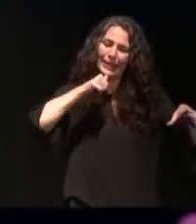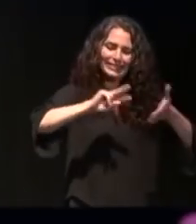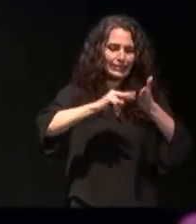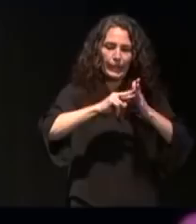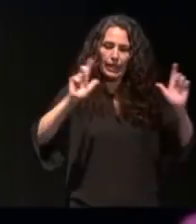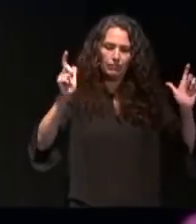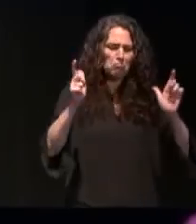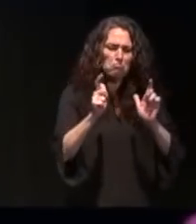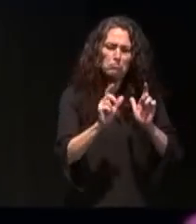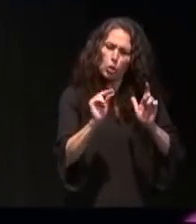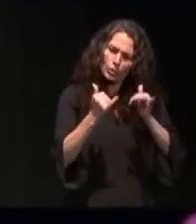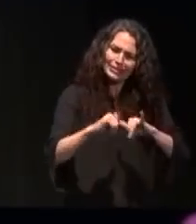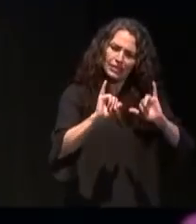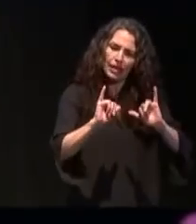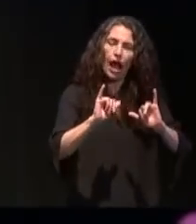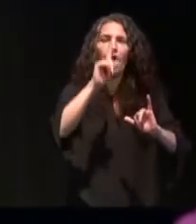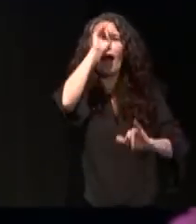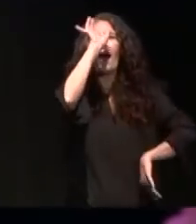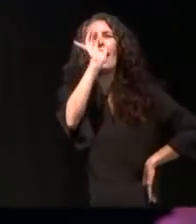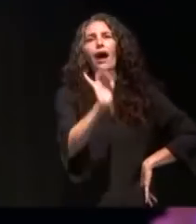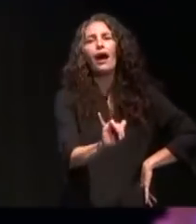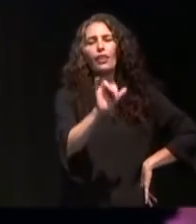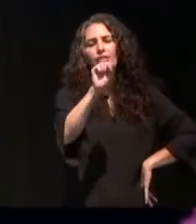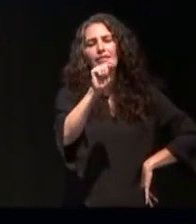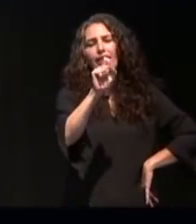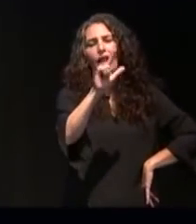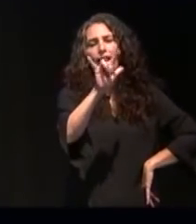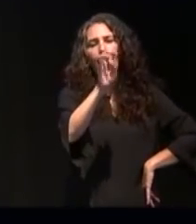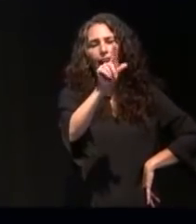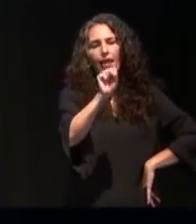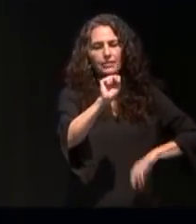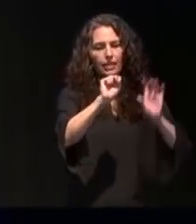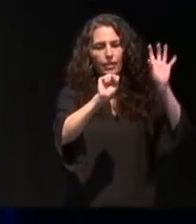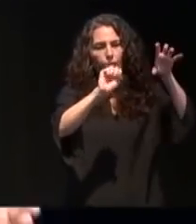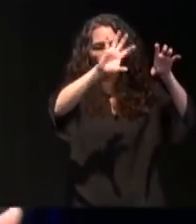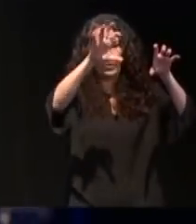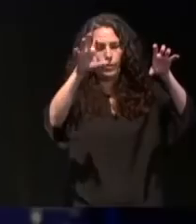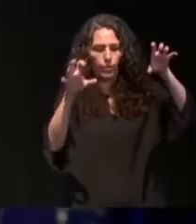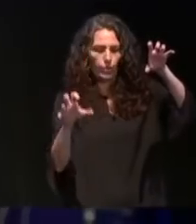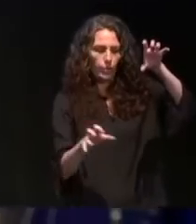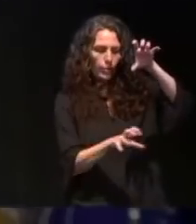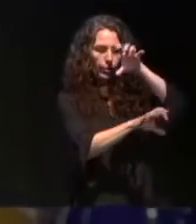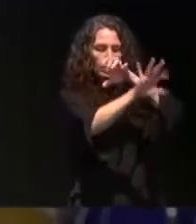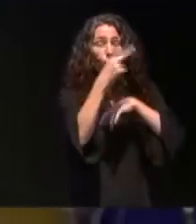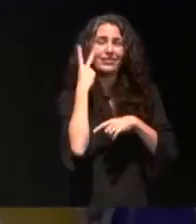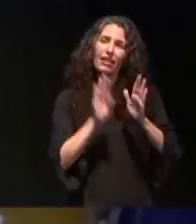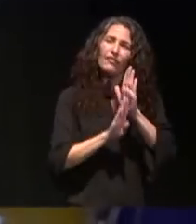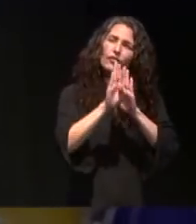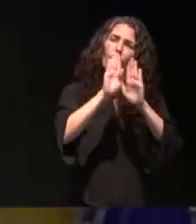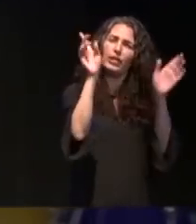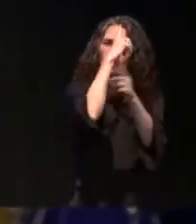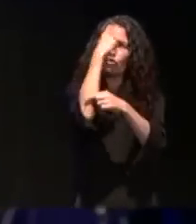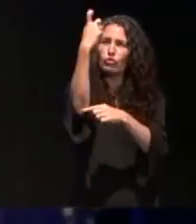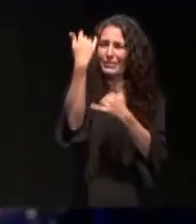planet. And I realized those were satellites emanating from the planet. So today I can see the unfolding of that particular